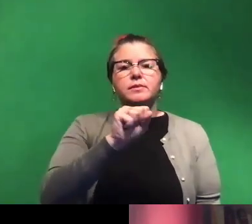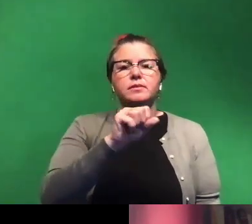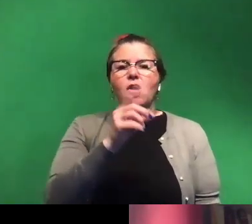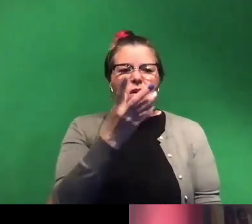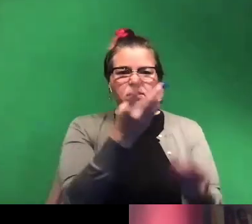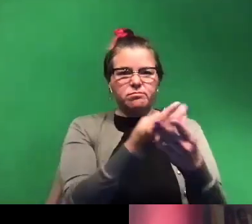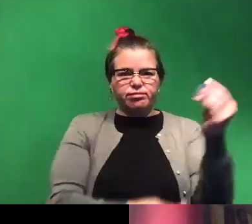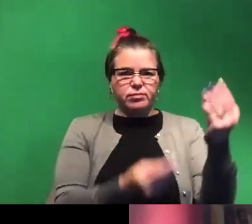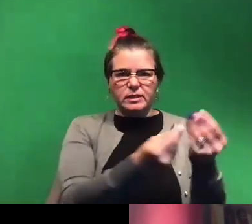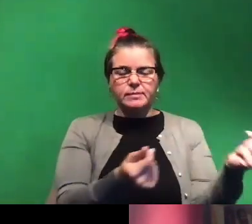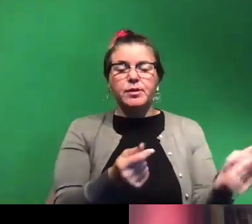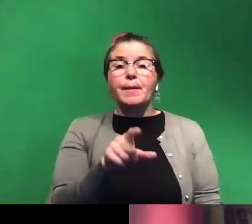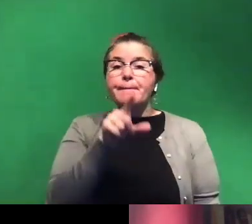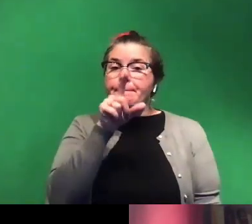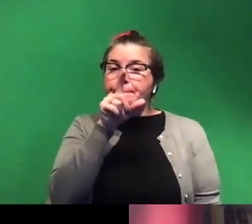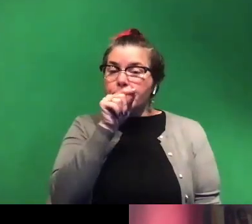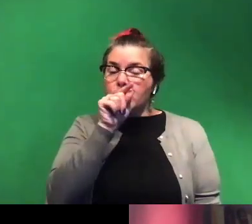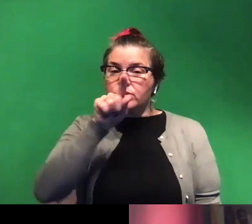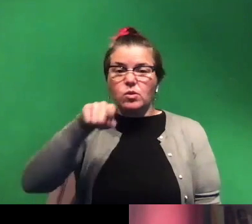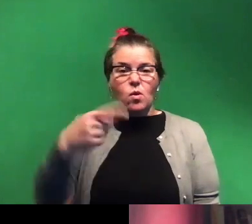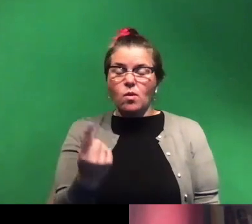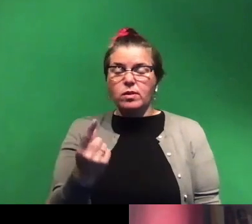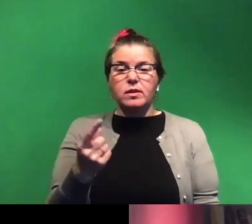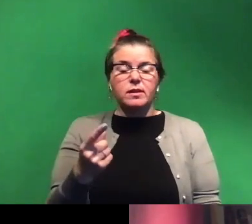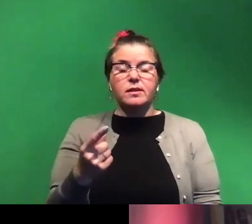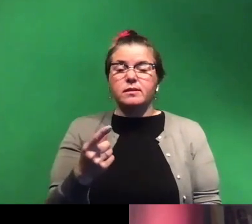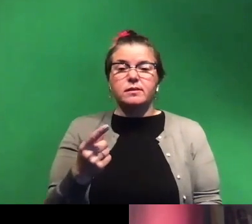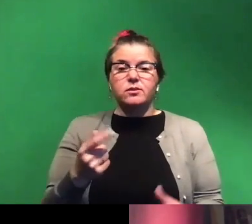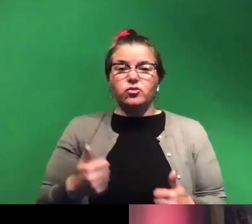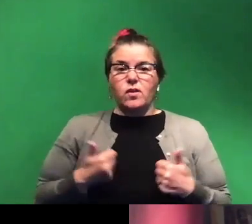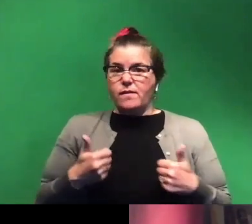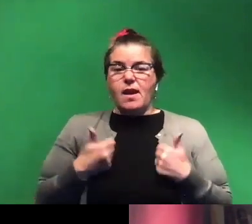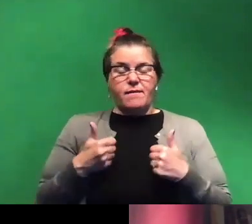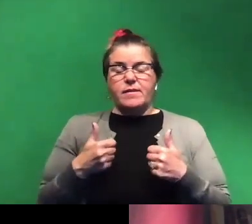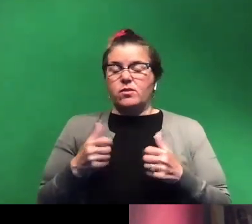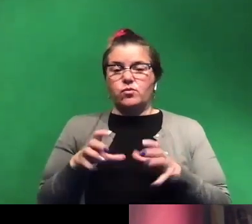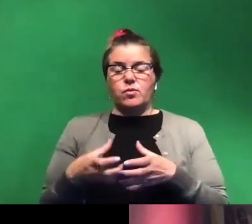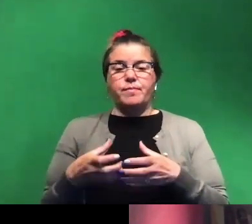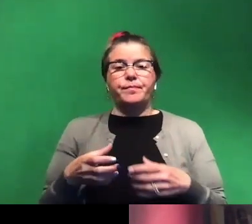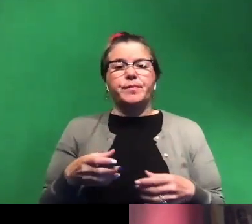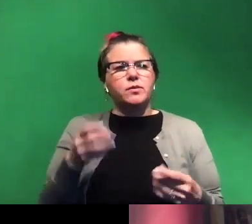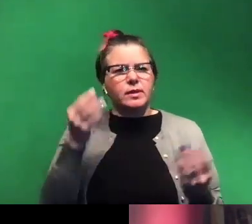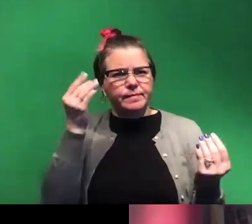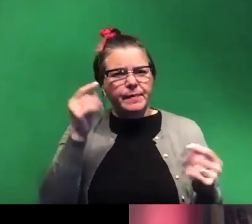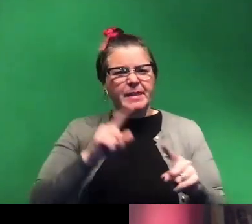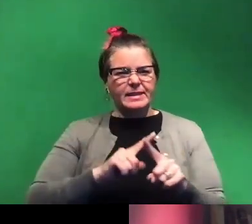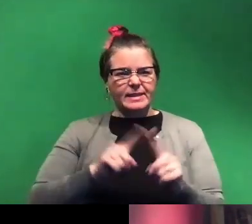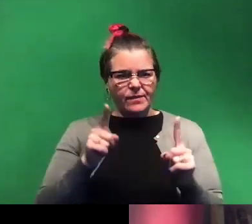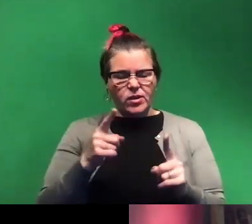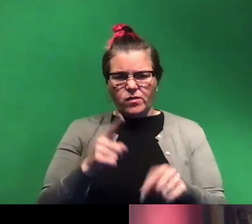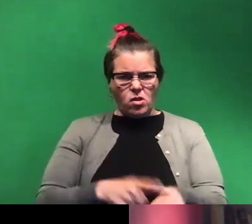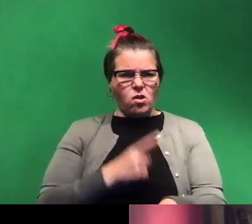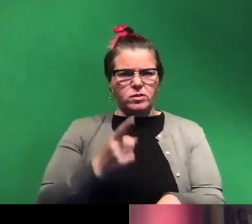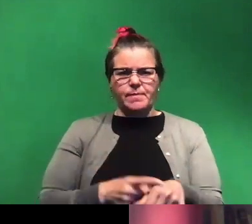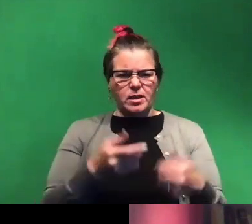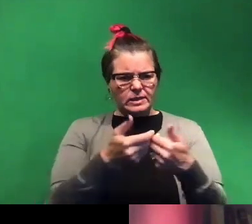disappeared. But birds were the only group to have a surviving member. And that's why we thought they were different for so long,